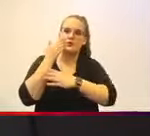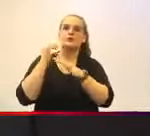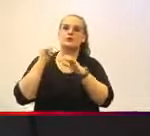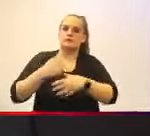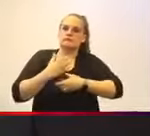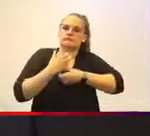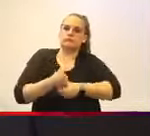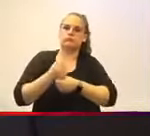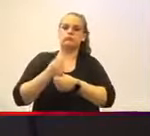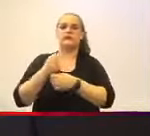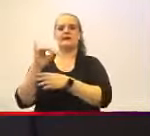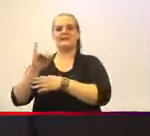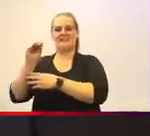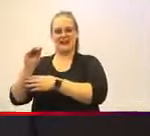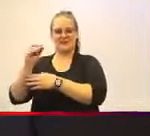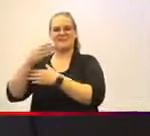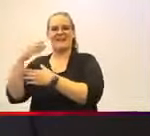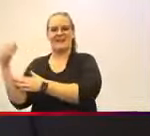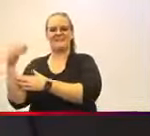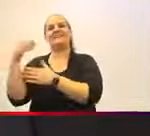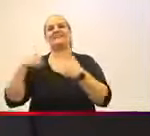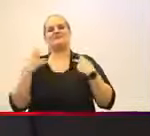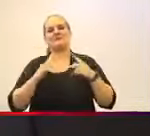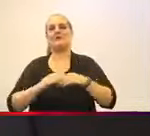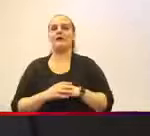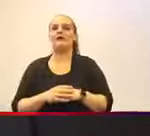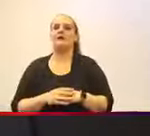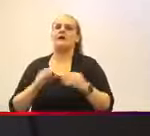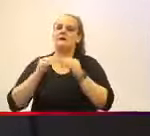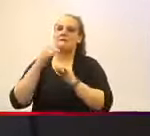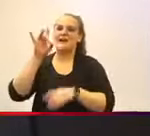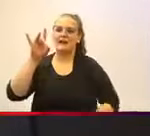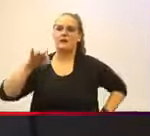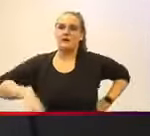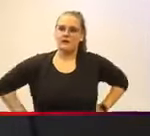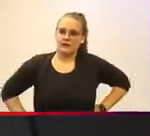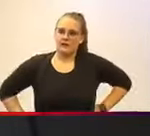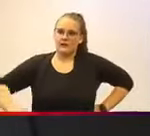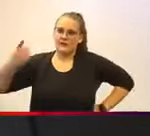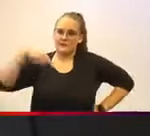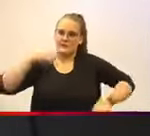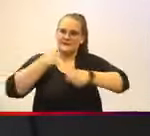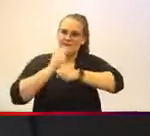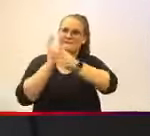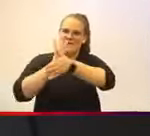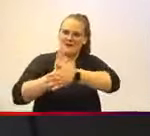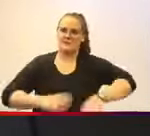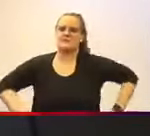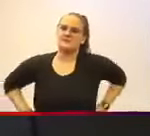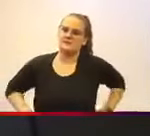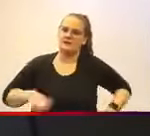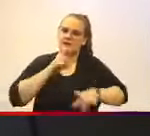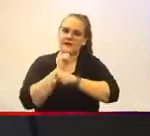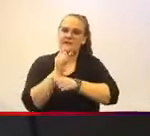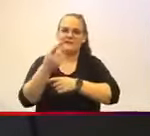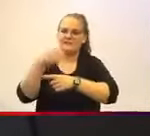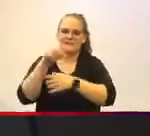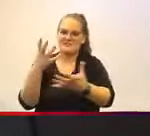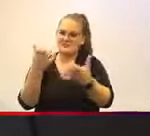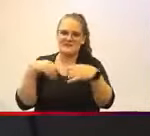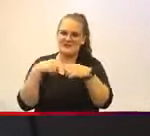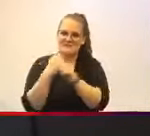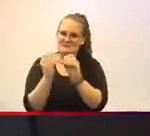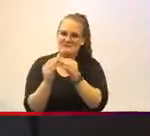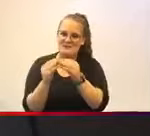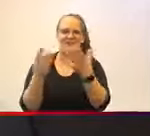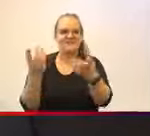8, you made videos. Let's be real. No one wants to make another video, but you made one because